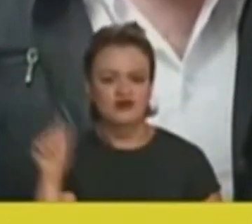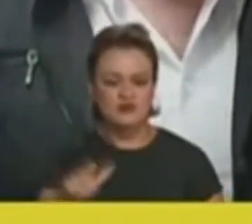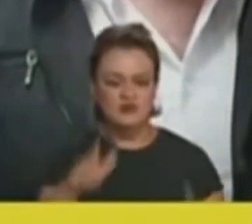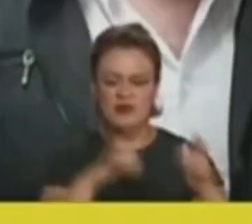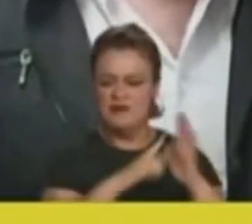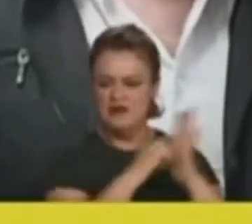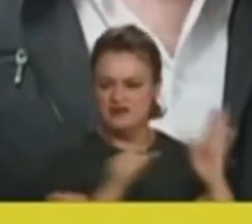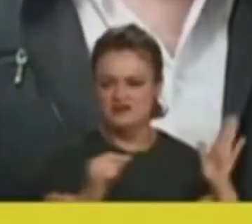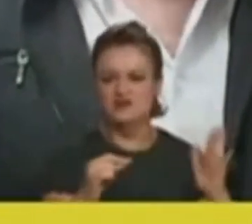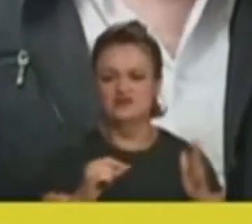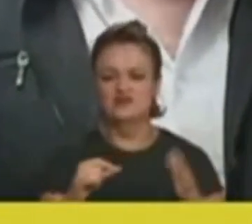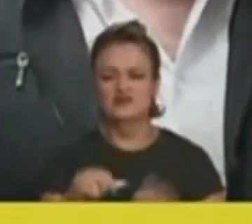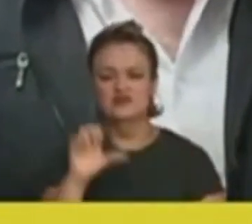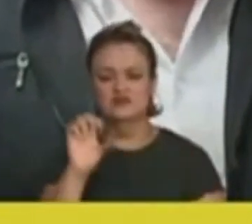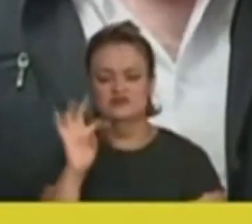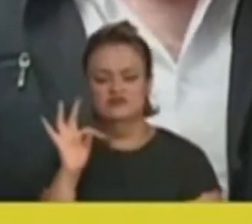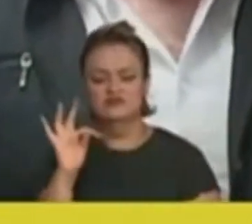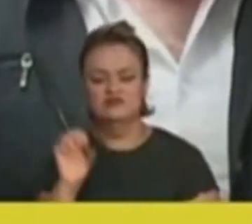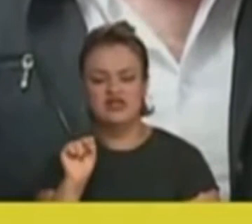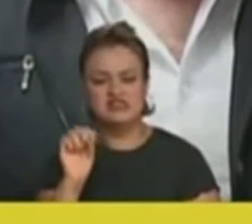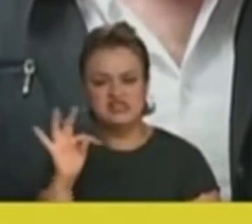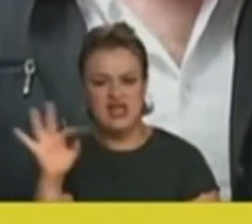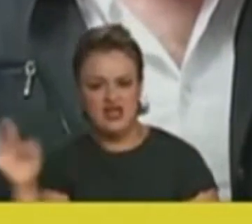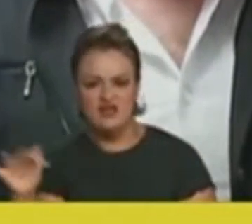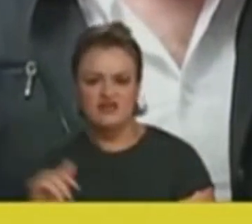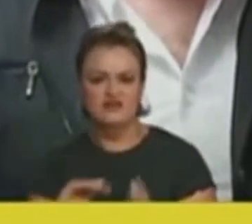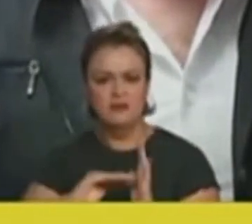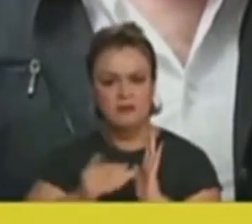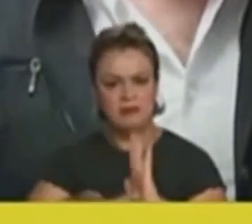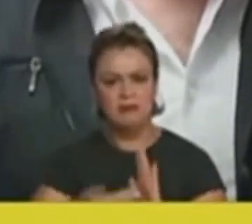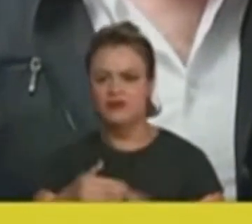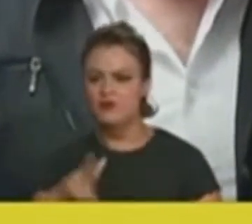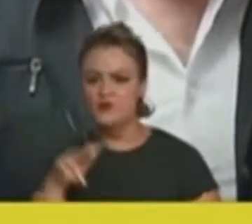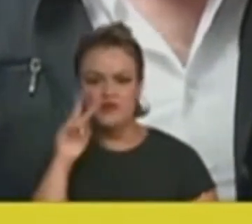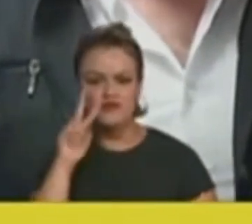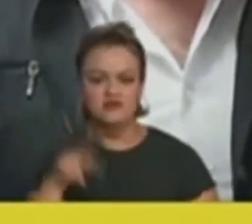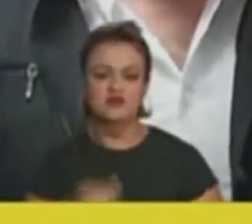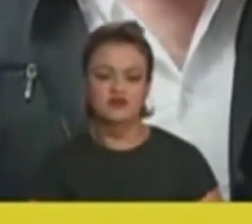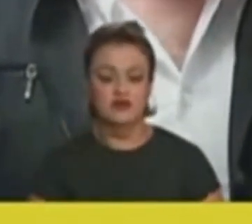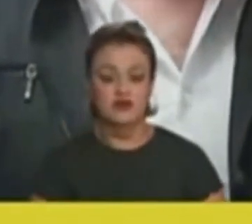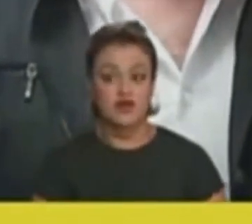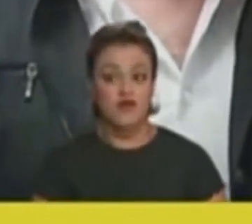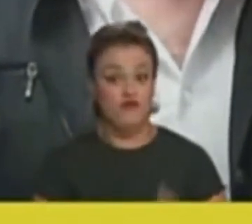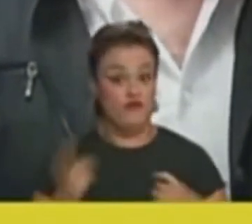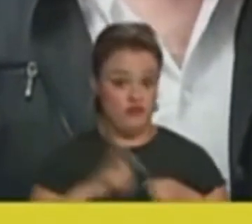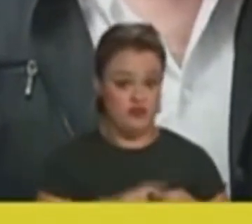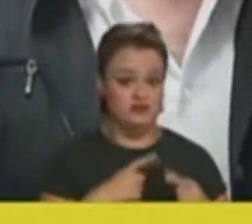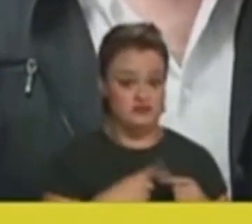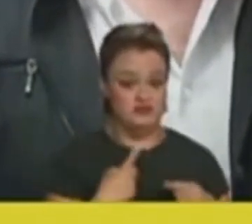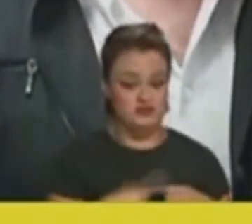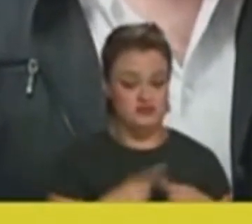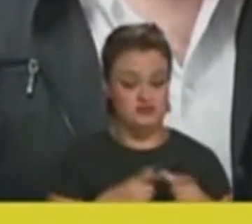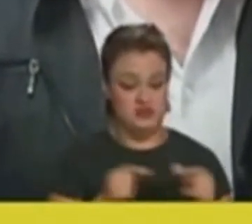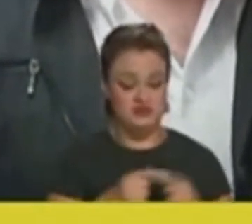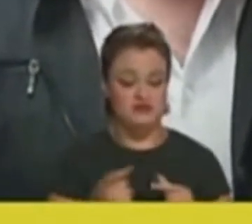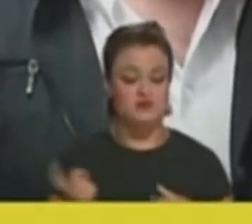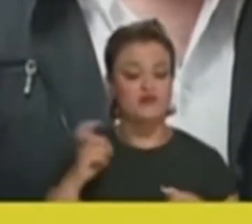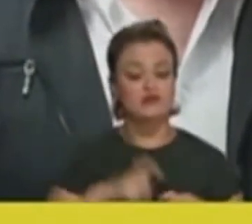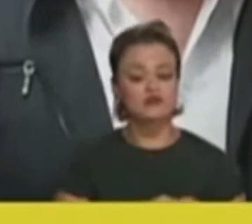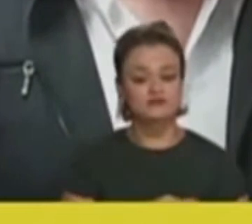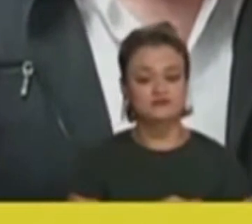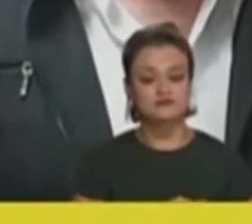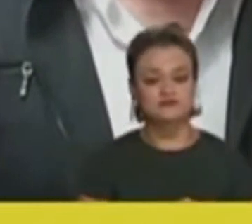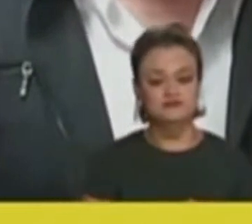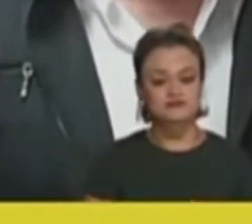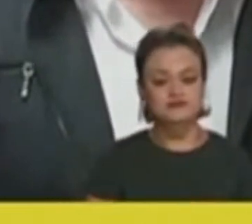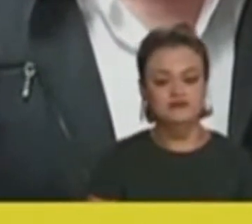back to Brasilia and I'm going to visit the three institutions that were broken and burnt down. And you can be sure